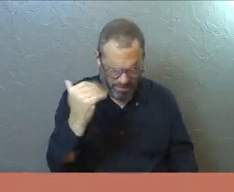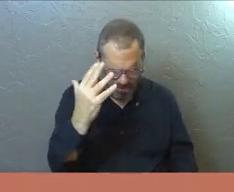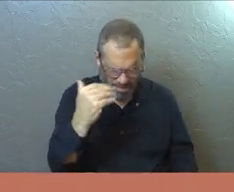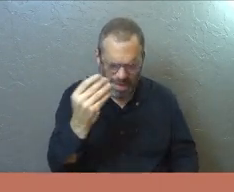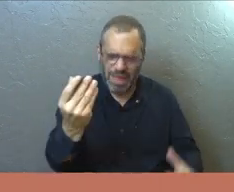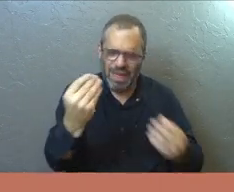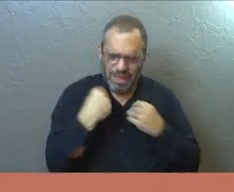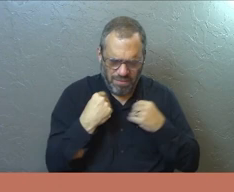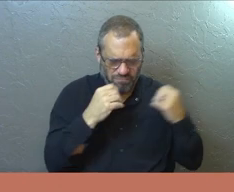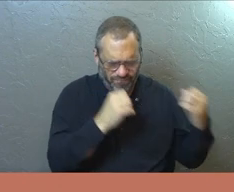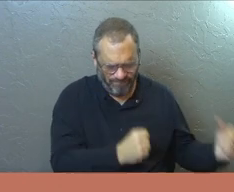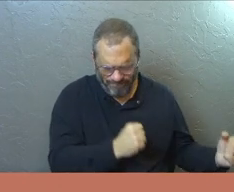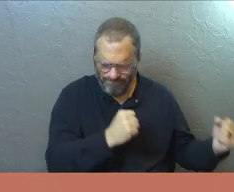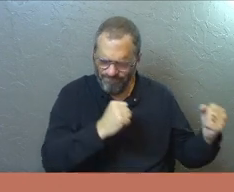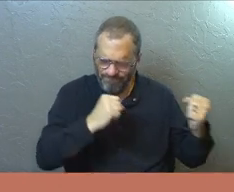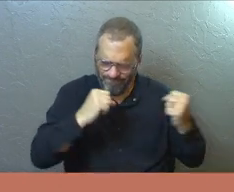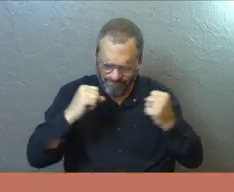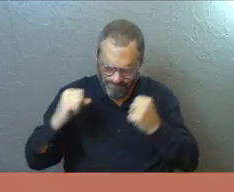Give me power.